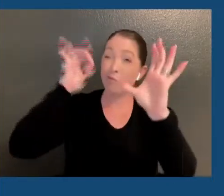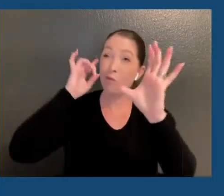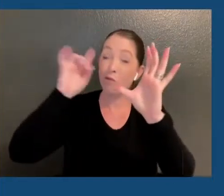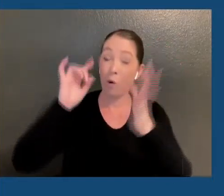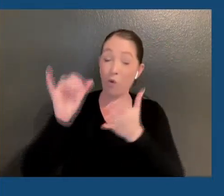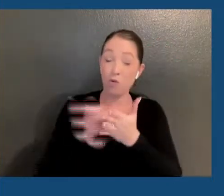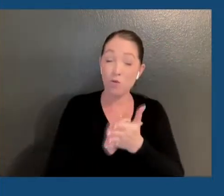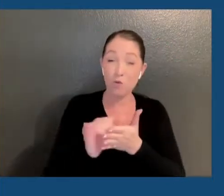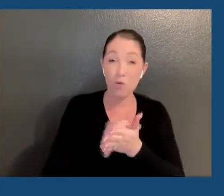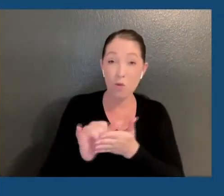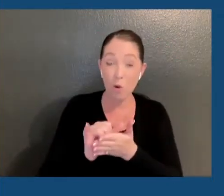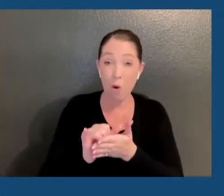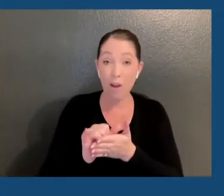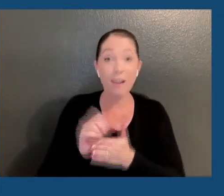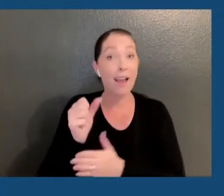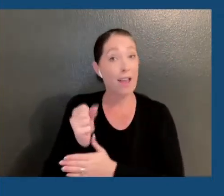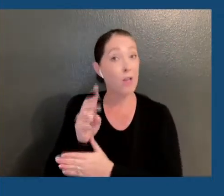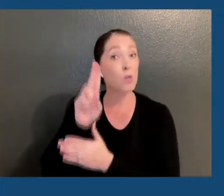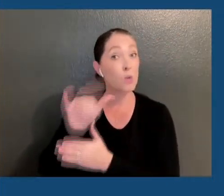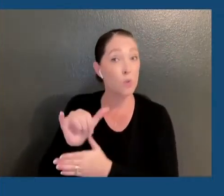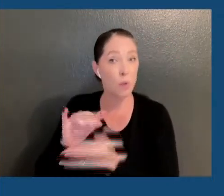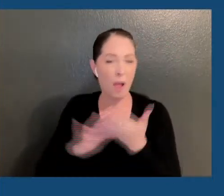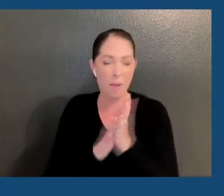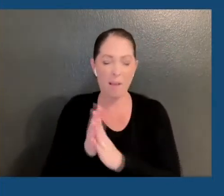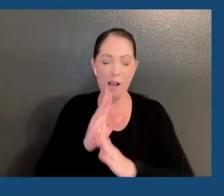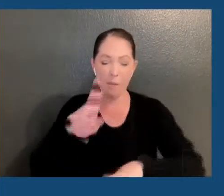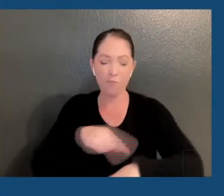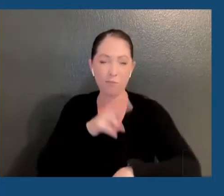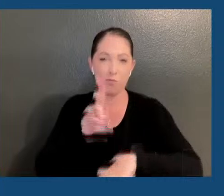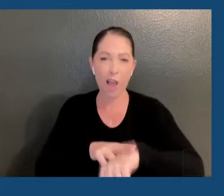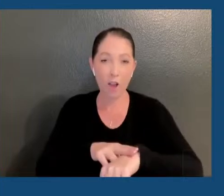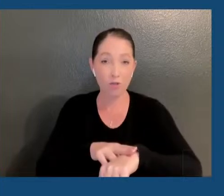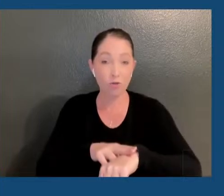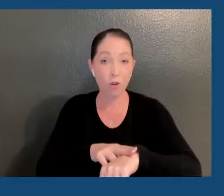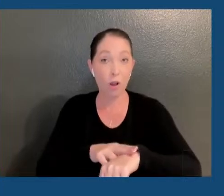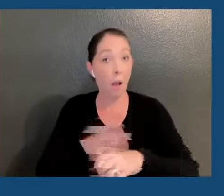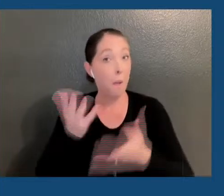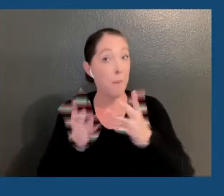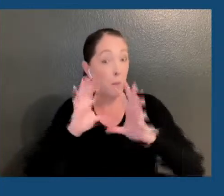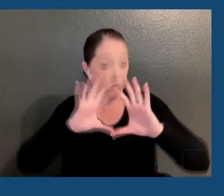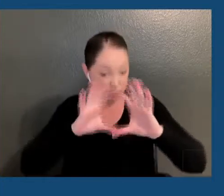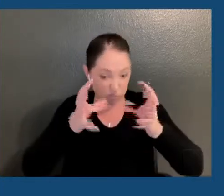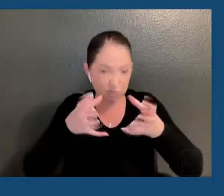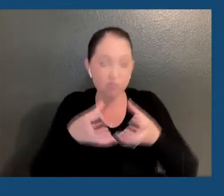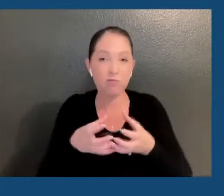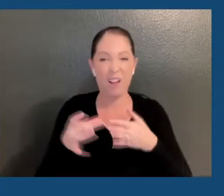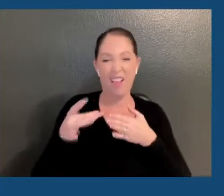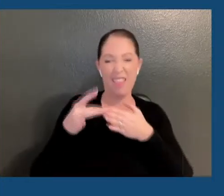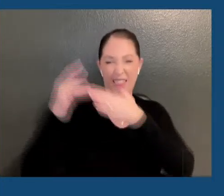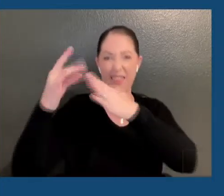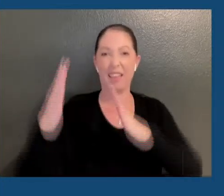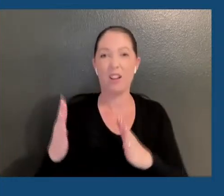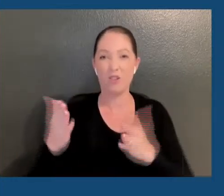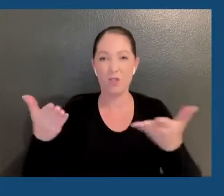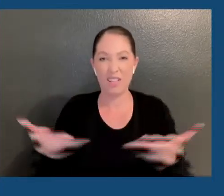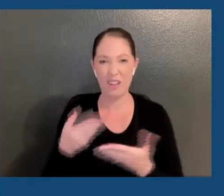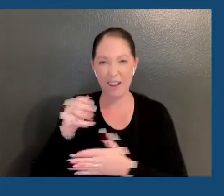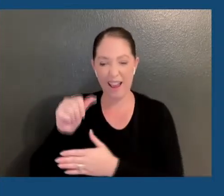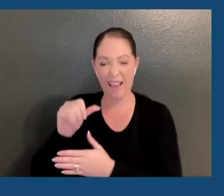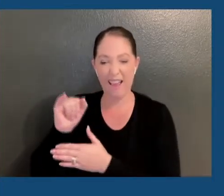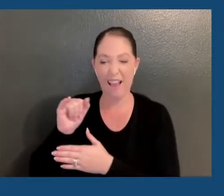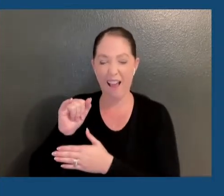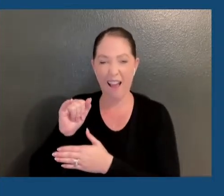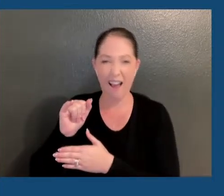York and SUNY become national, if not global leaders in this AI